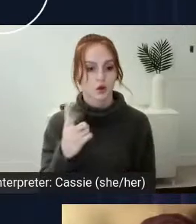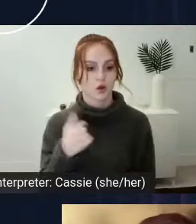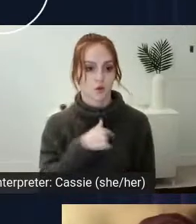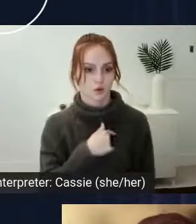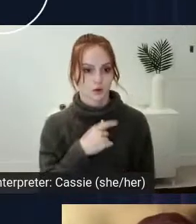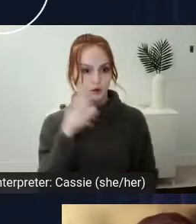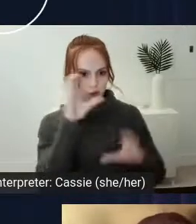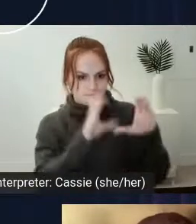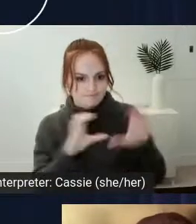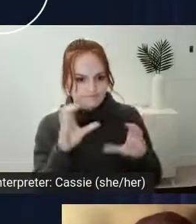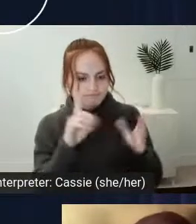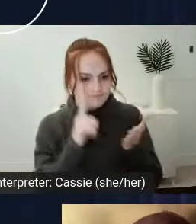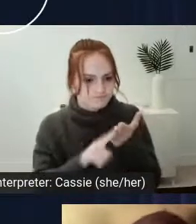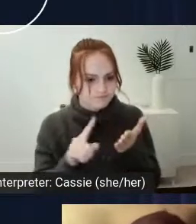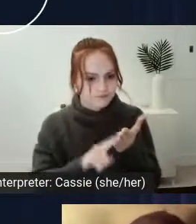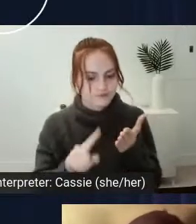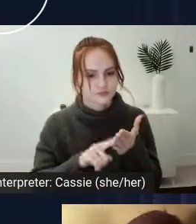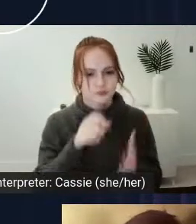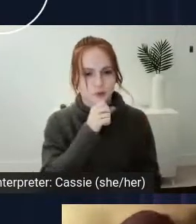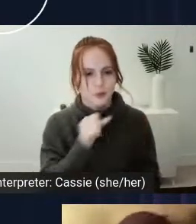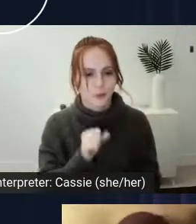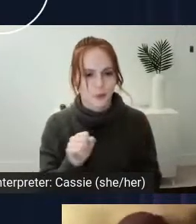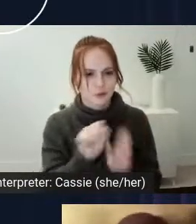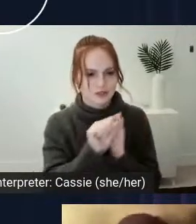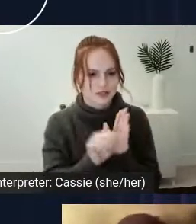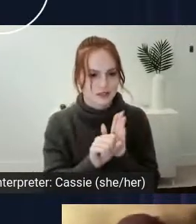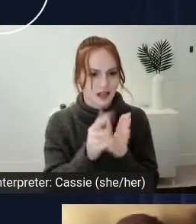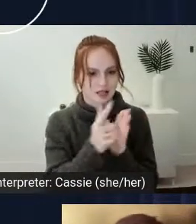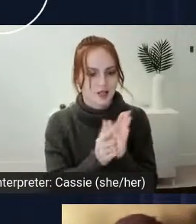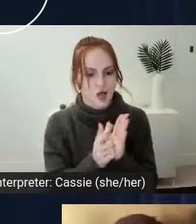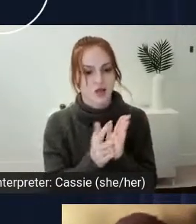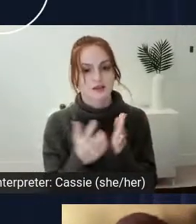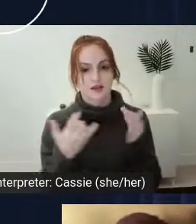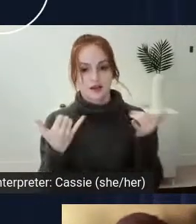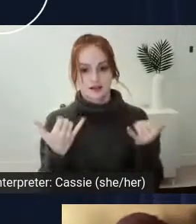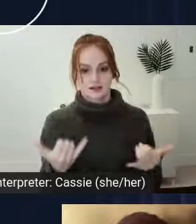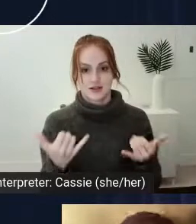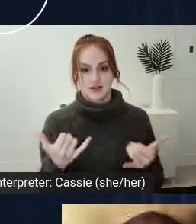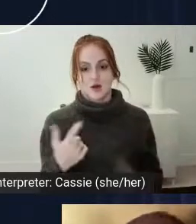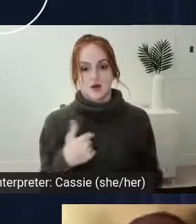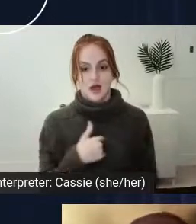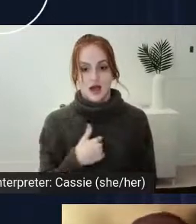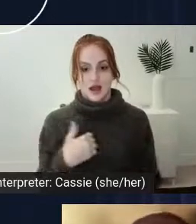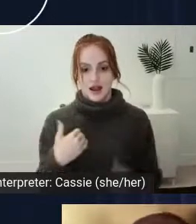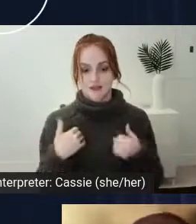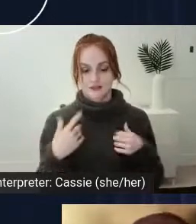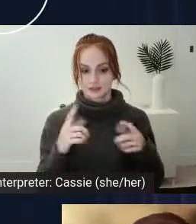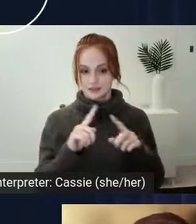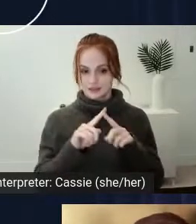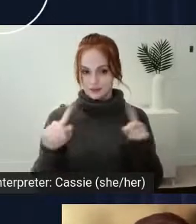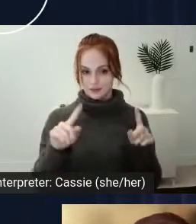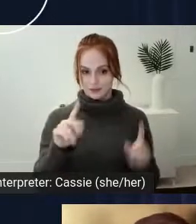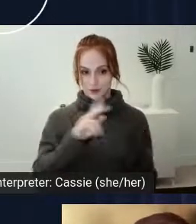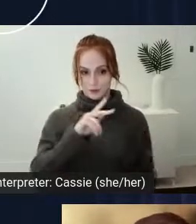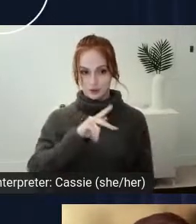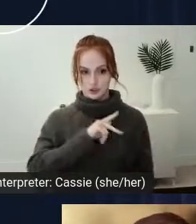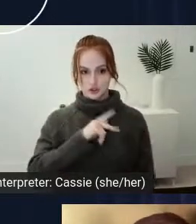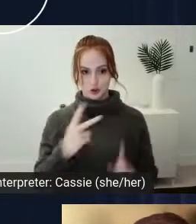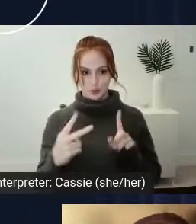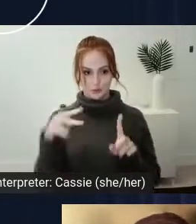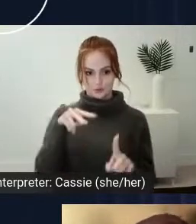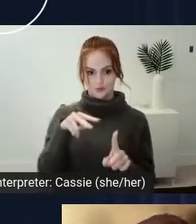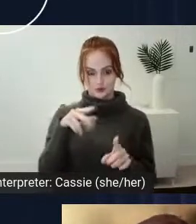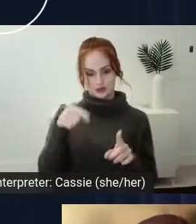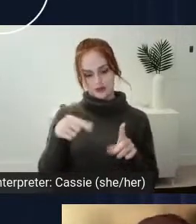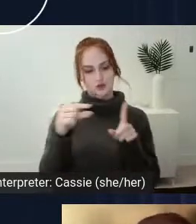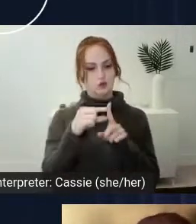laws. And now I have a different personal definition of how I view the word archaic,